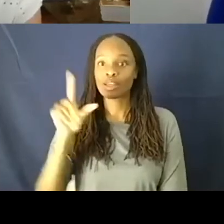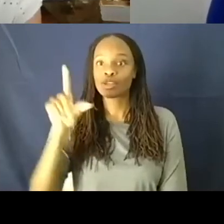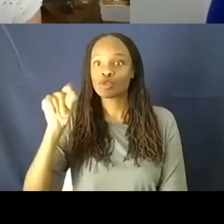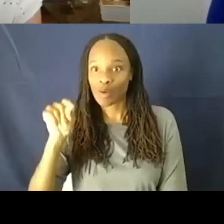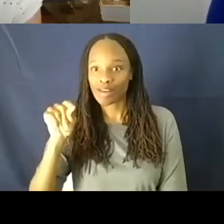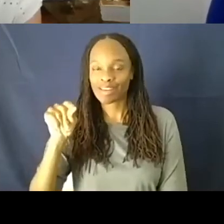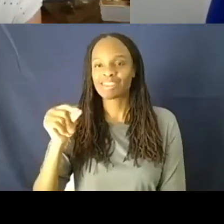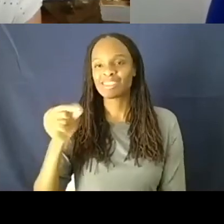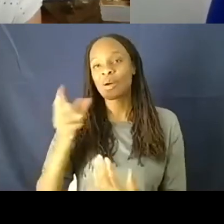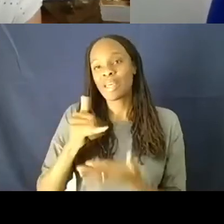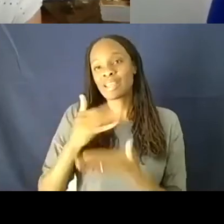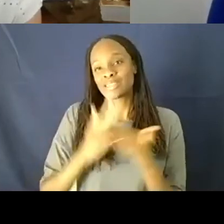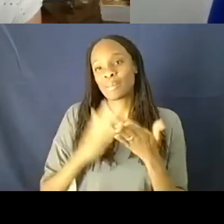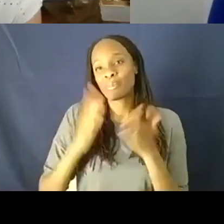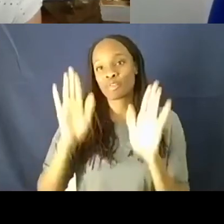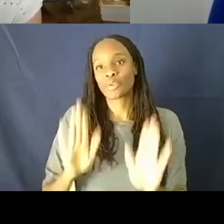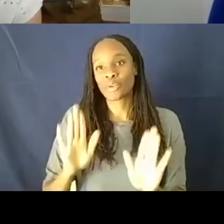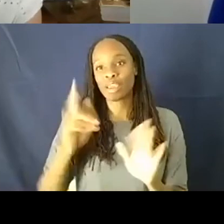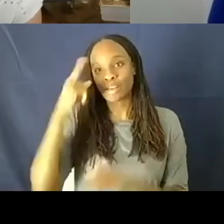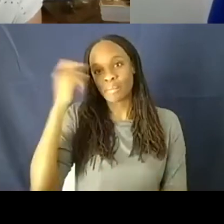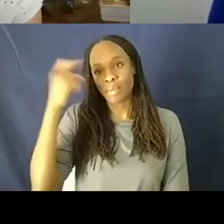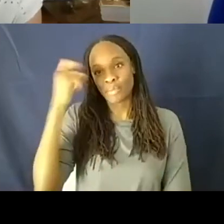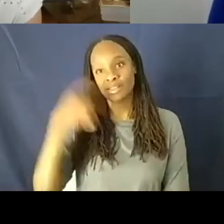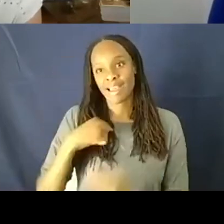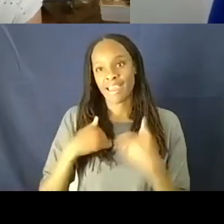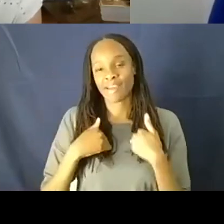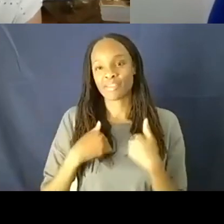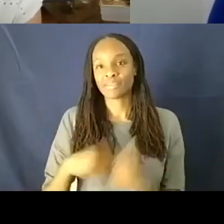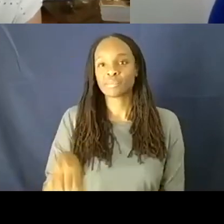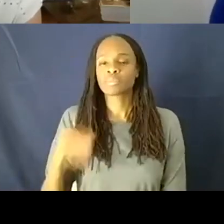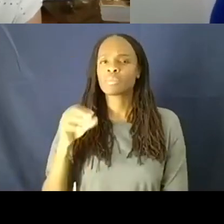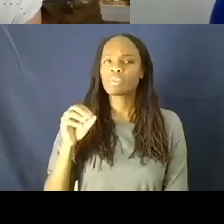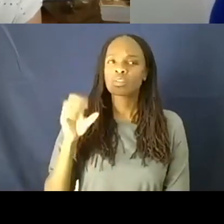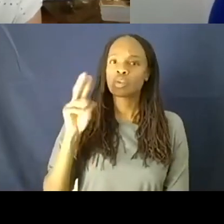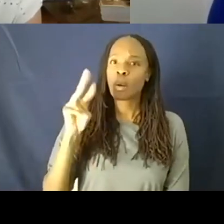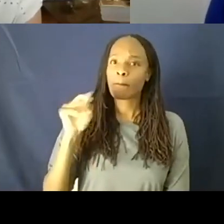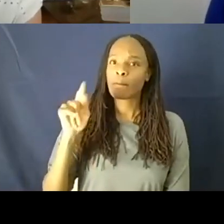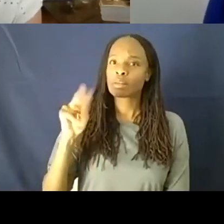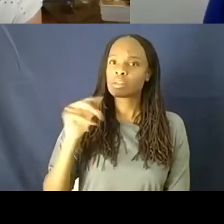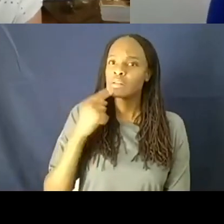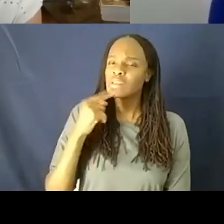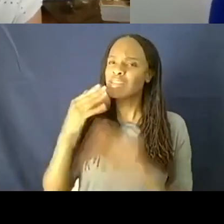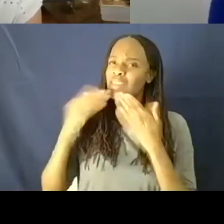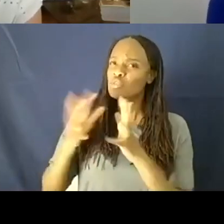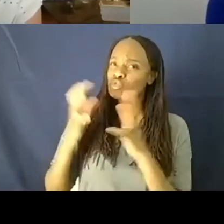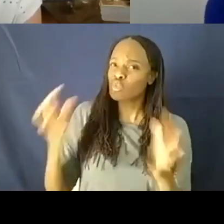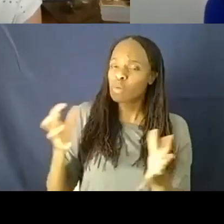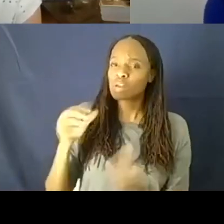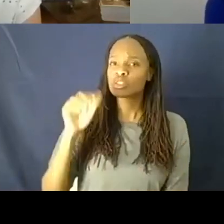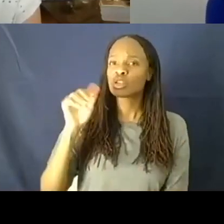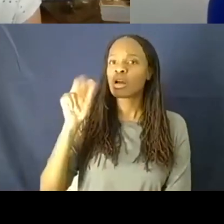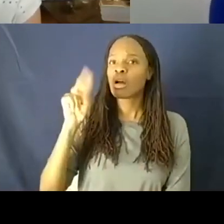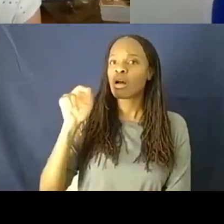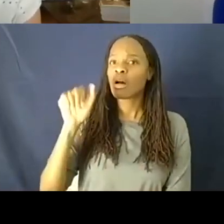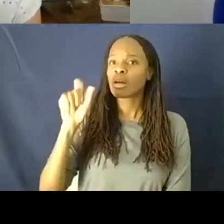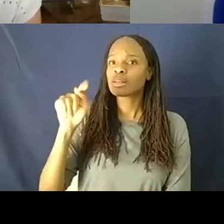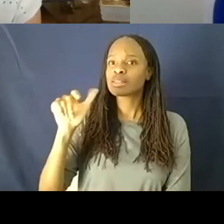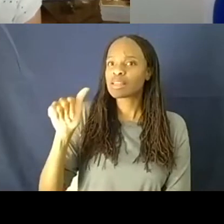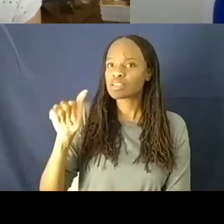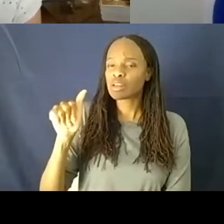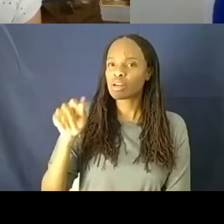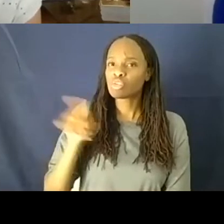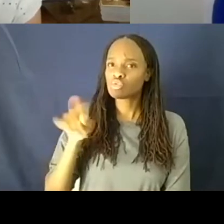you so much, Andrea. Anastasia, same question, just an anecdote, a moment that really shows the power